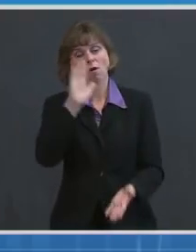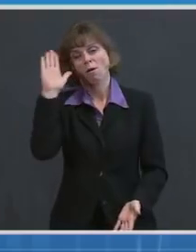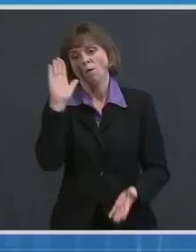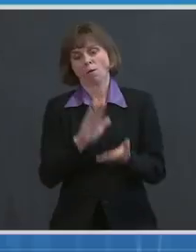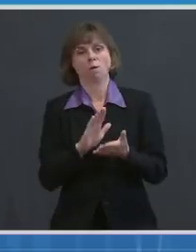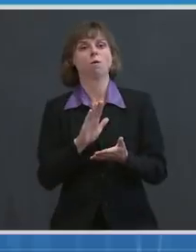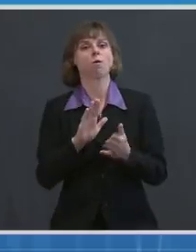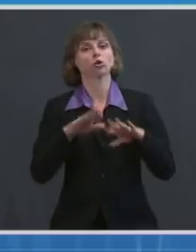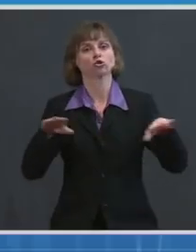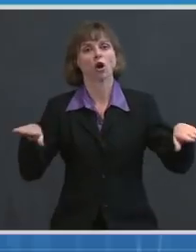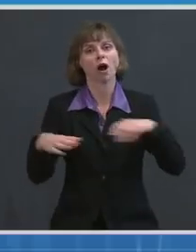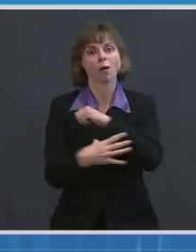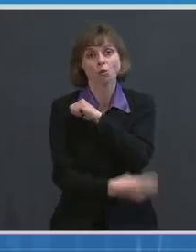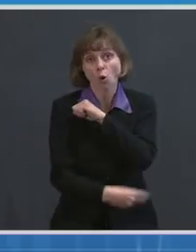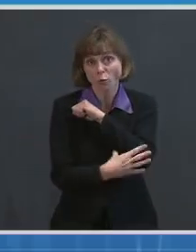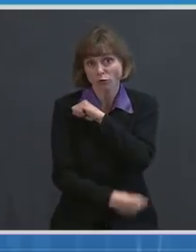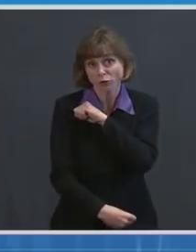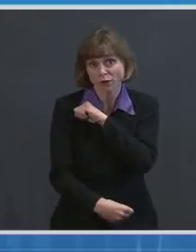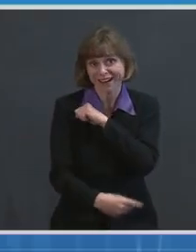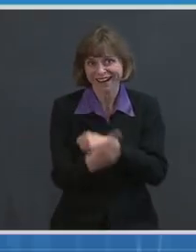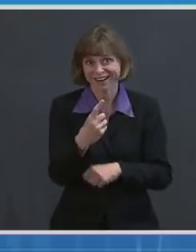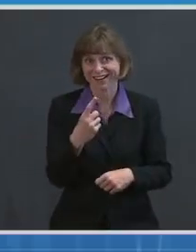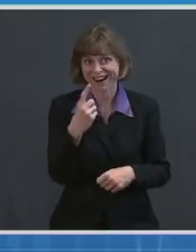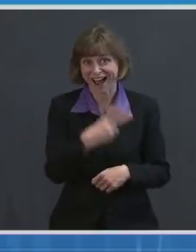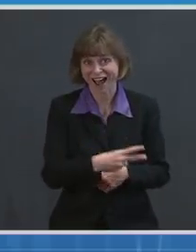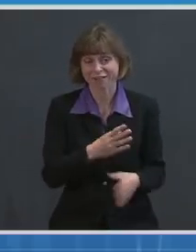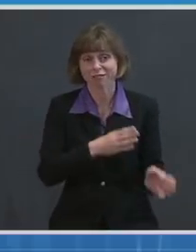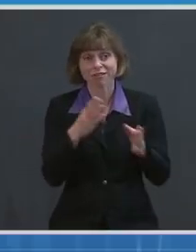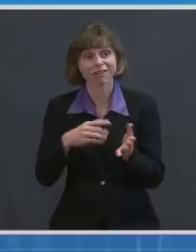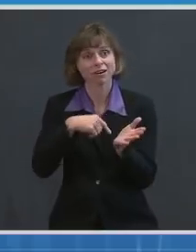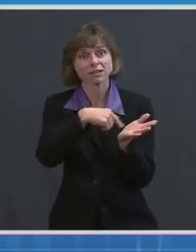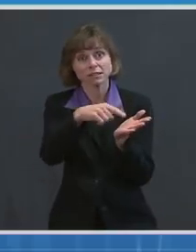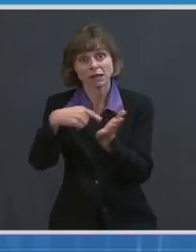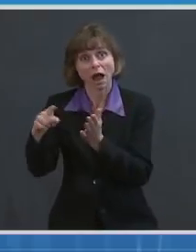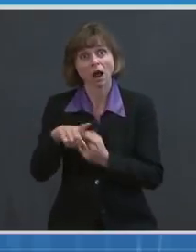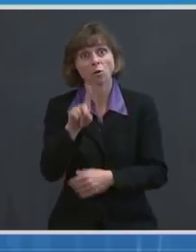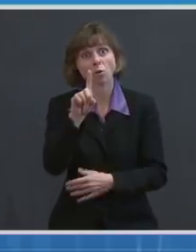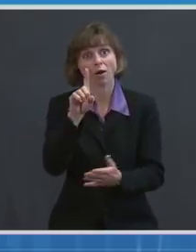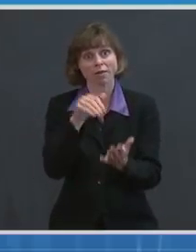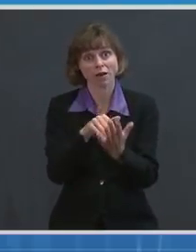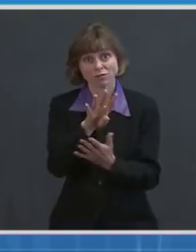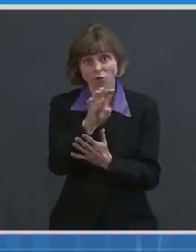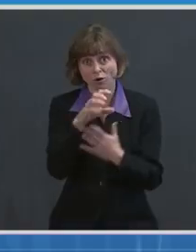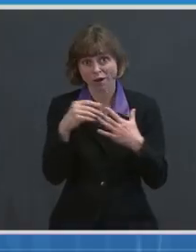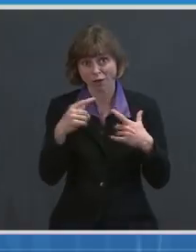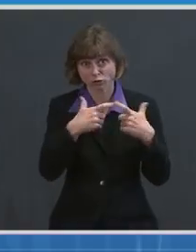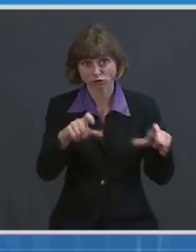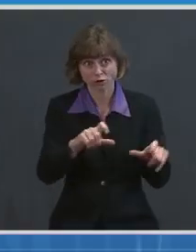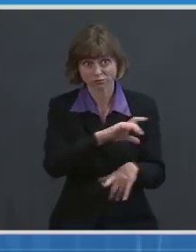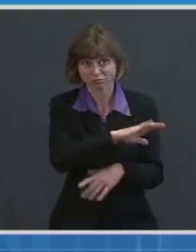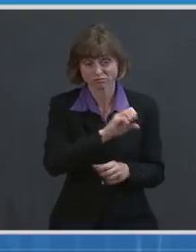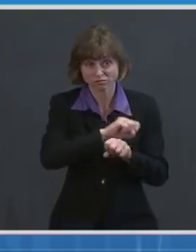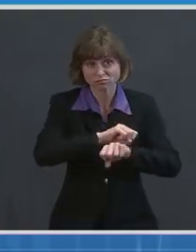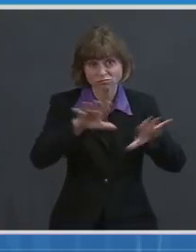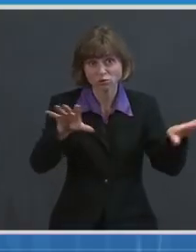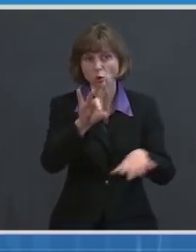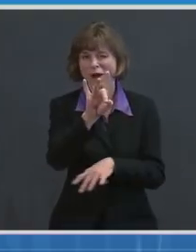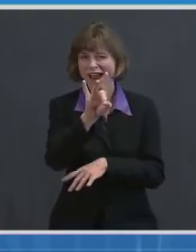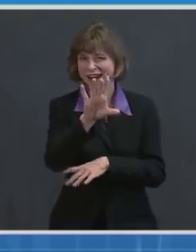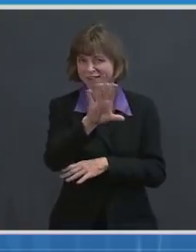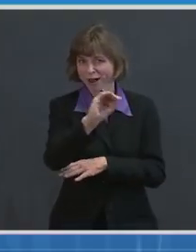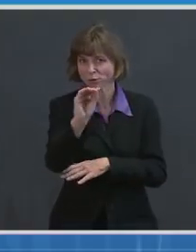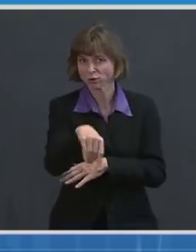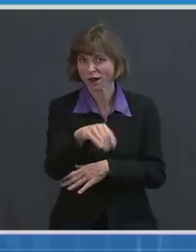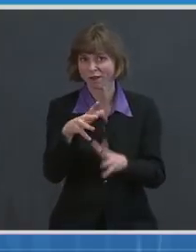half, put $1,400 checks in the pockets of 85% of the country, fund our schools so they can reopen